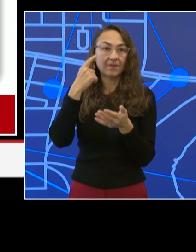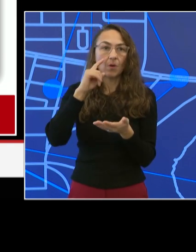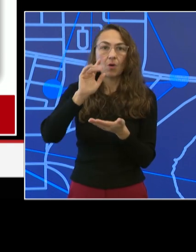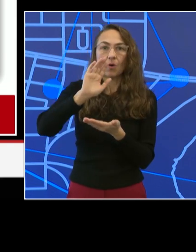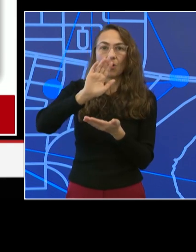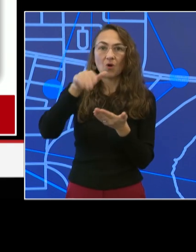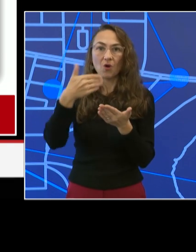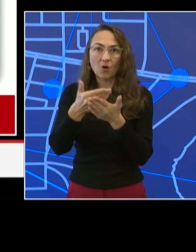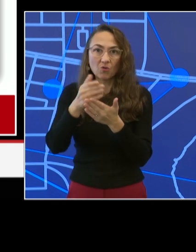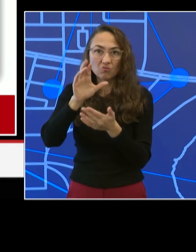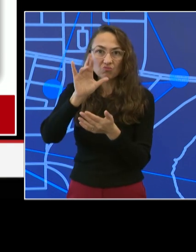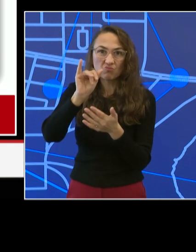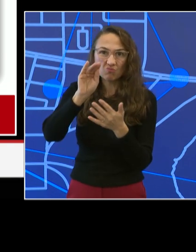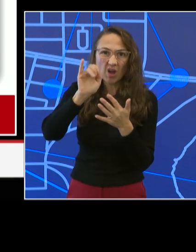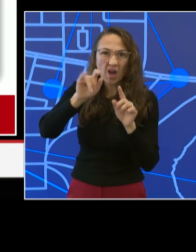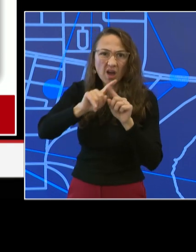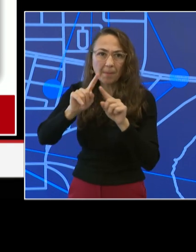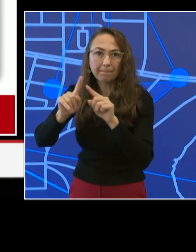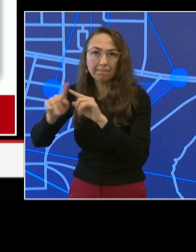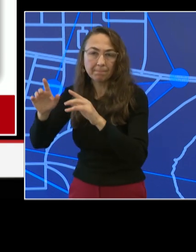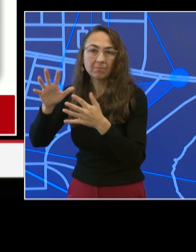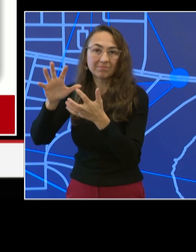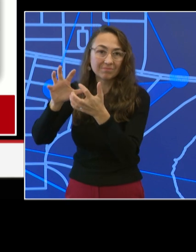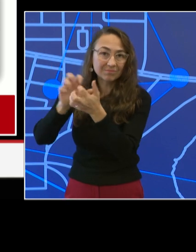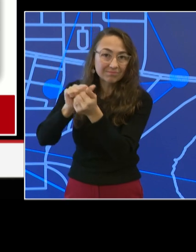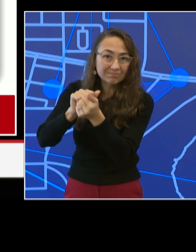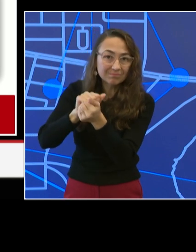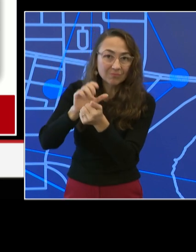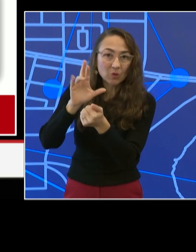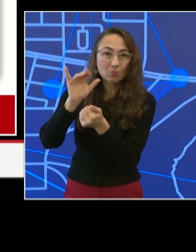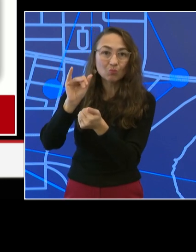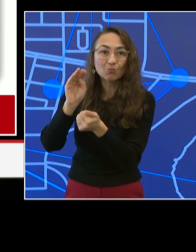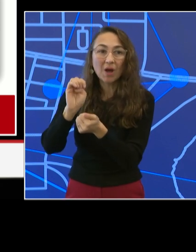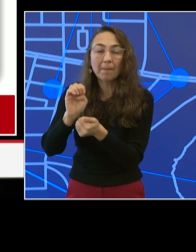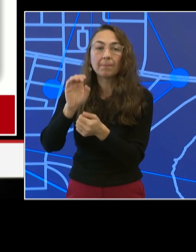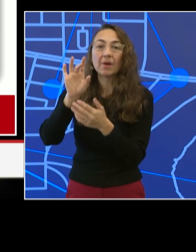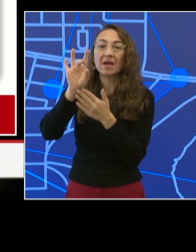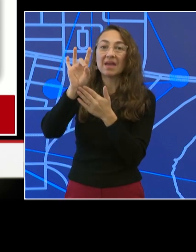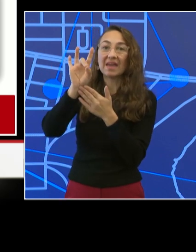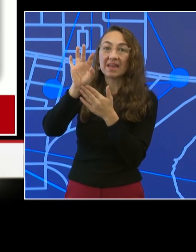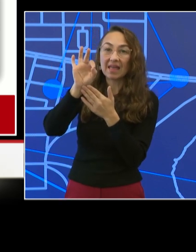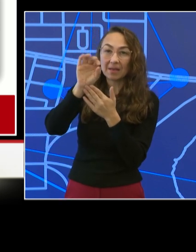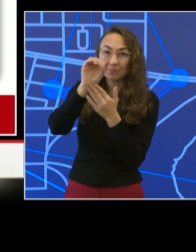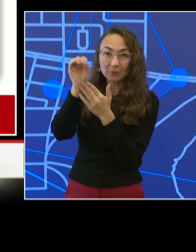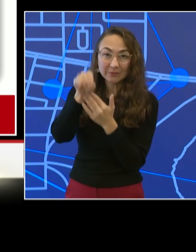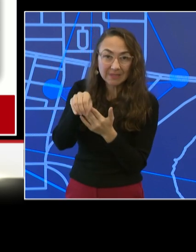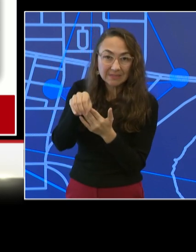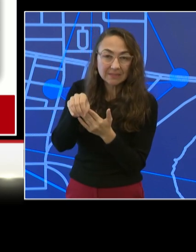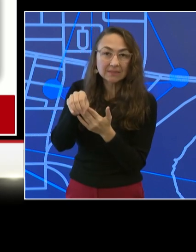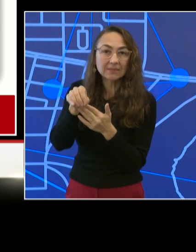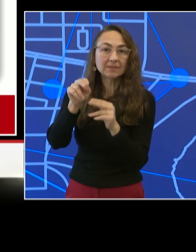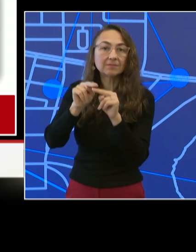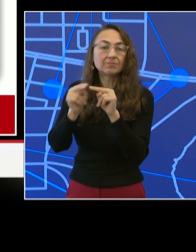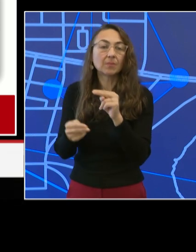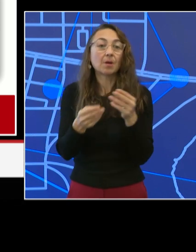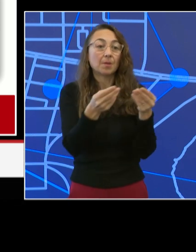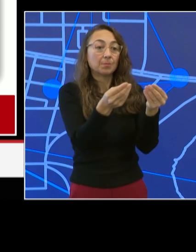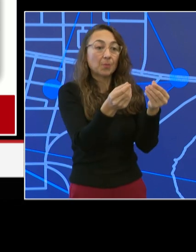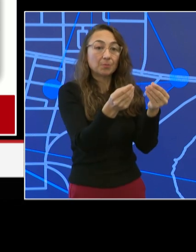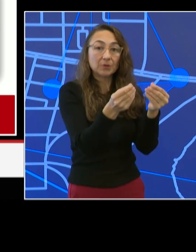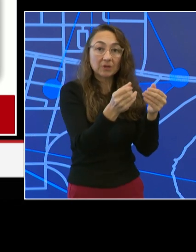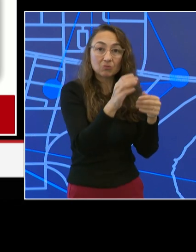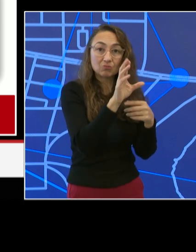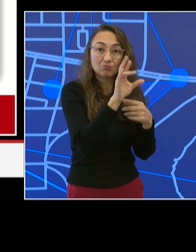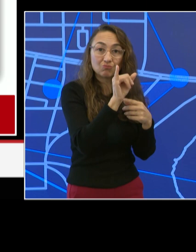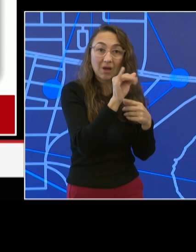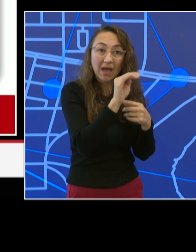47% drop in total crime. These reductions are pivotal in a corridor that is important to our success of our city. And beyond the